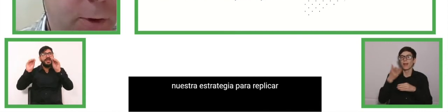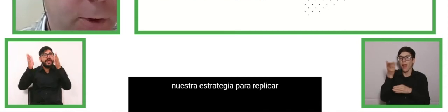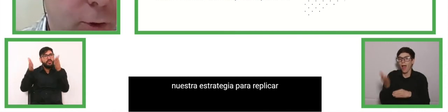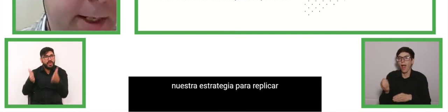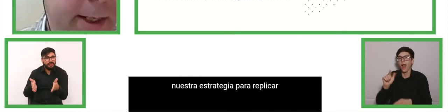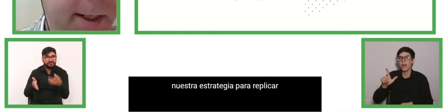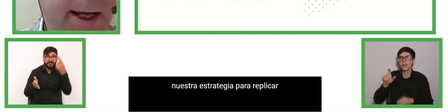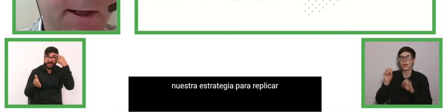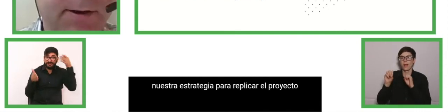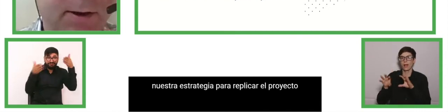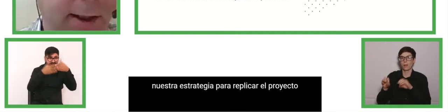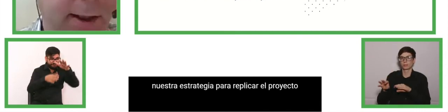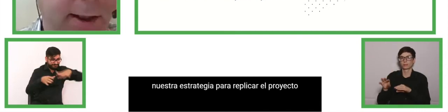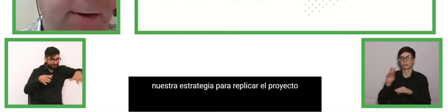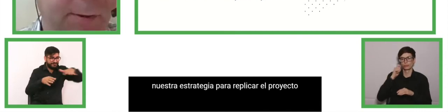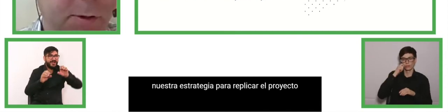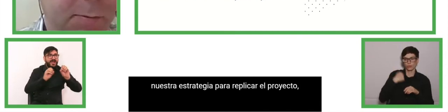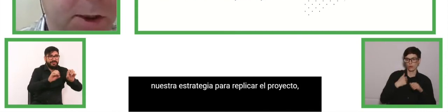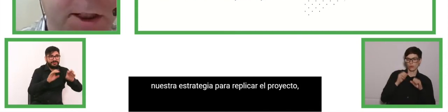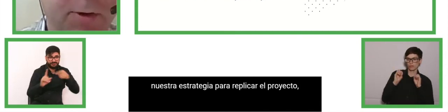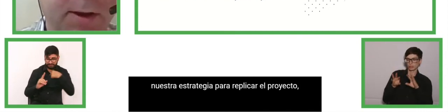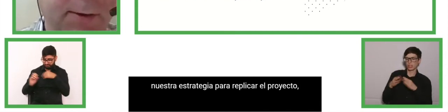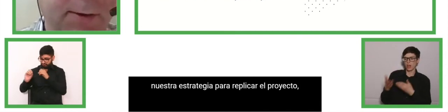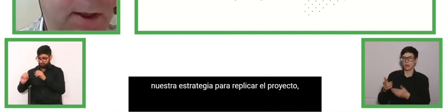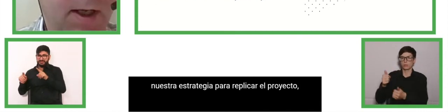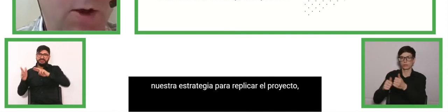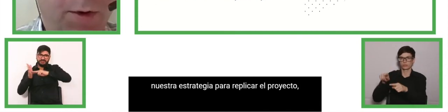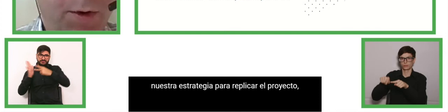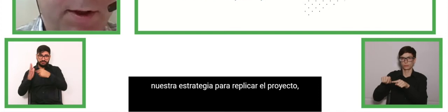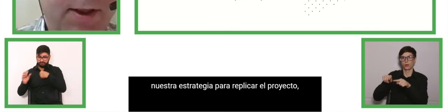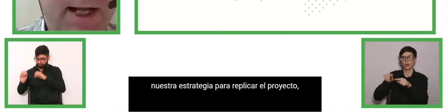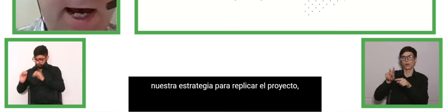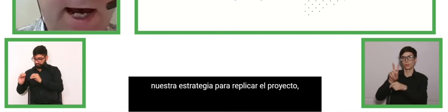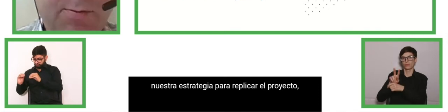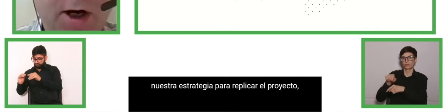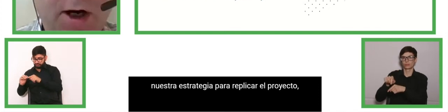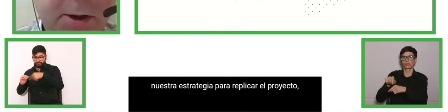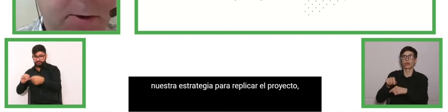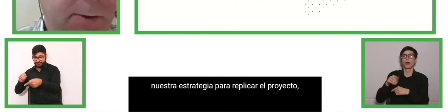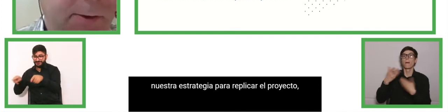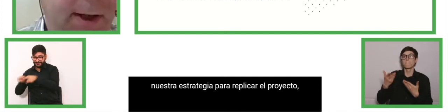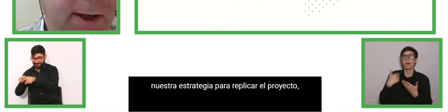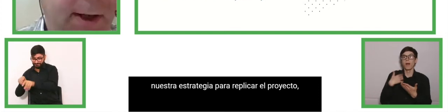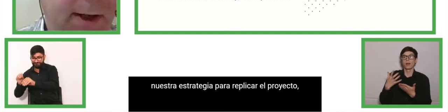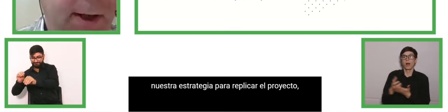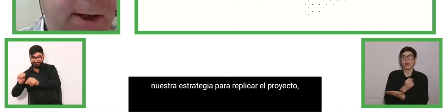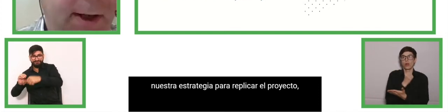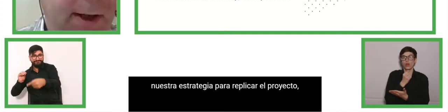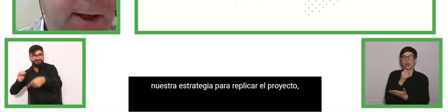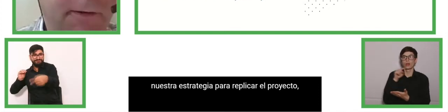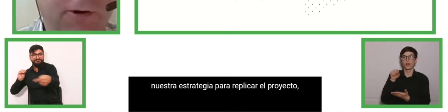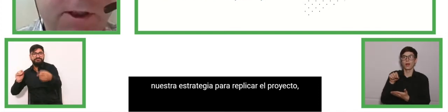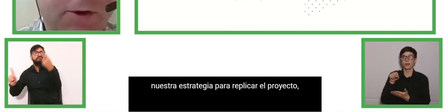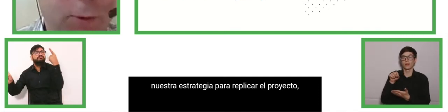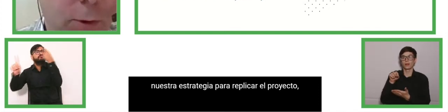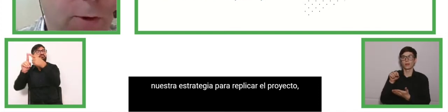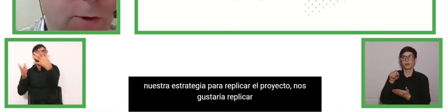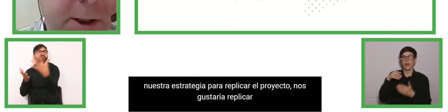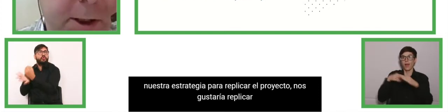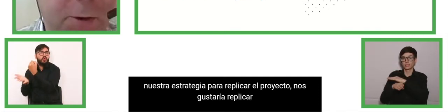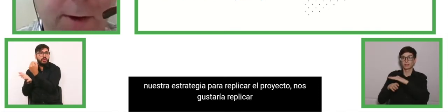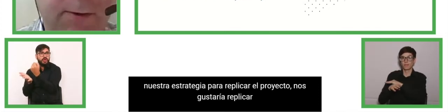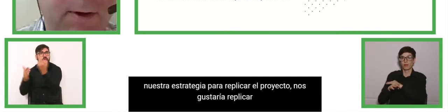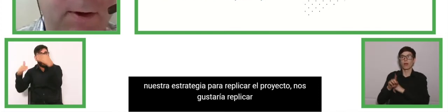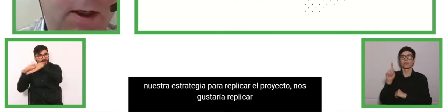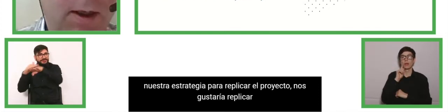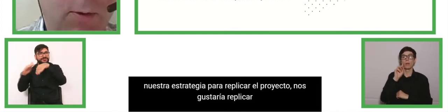for training and accessible materials within 9 modules and so far 42 learning